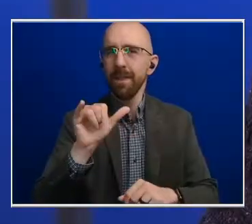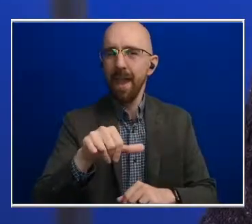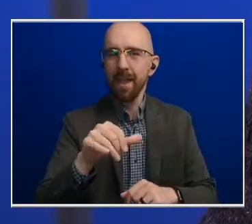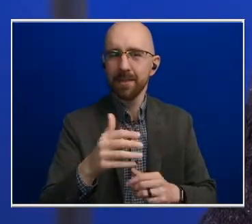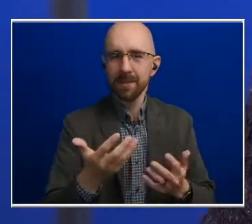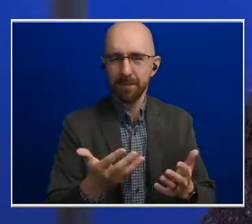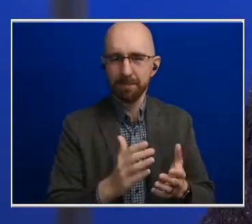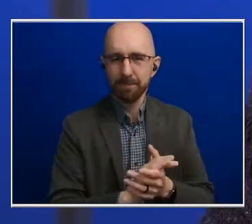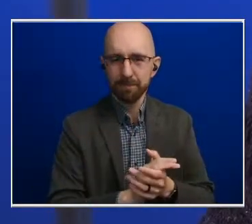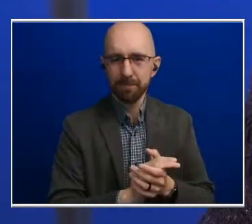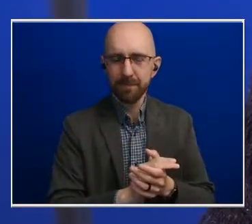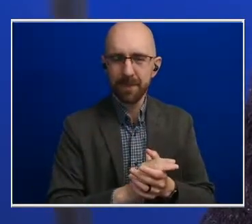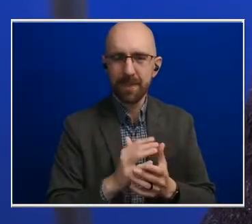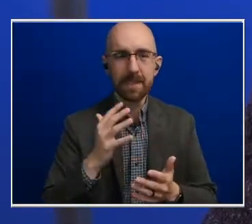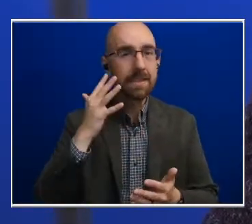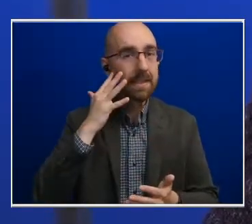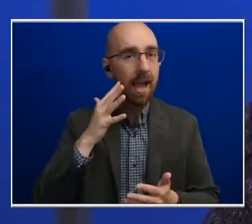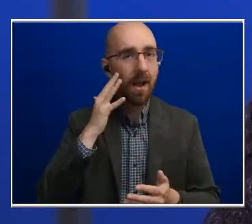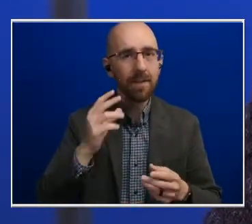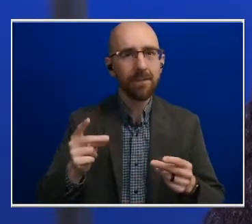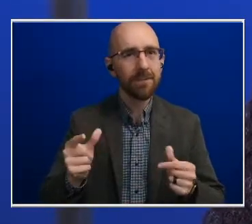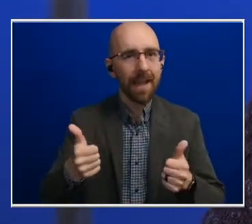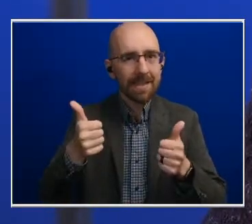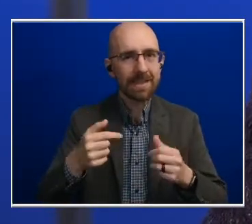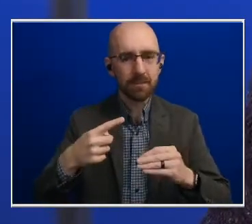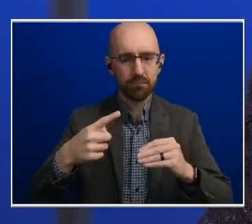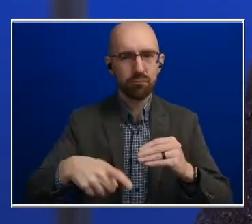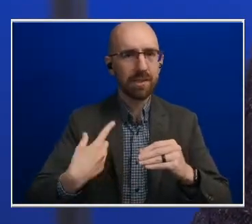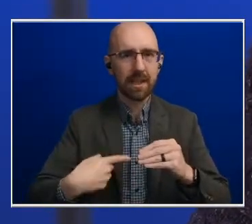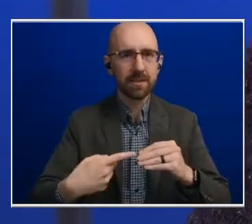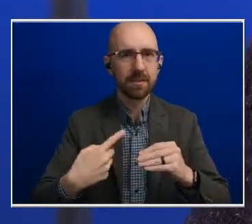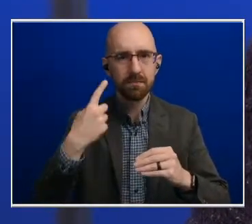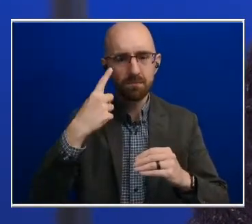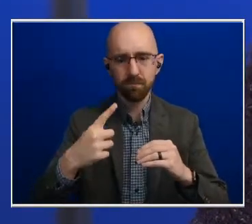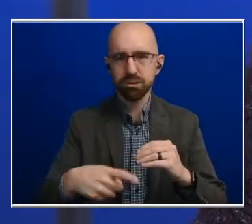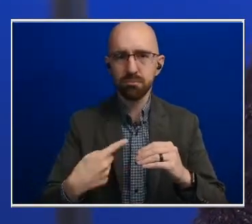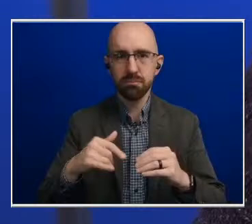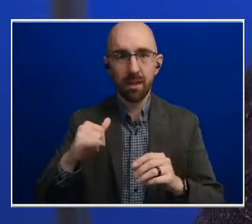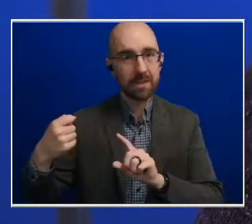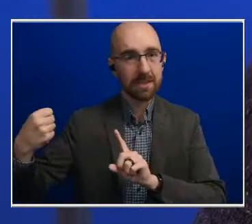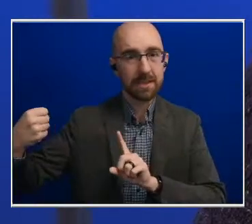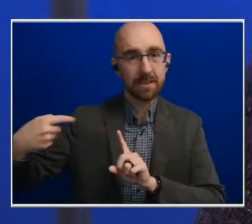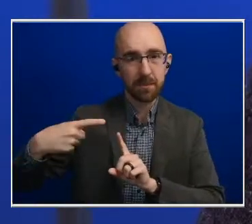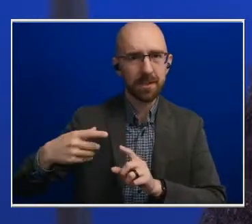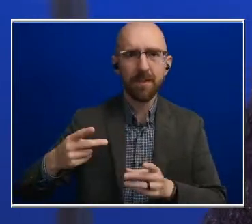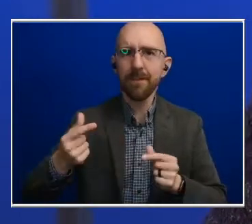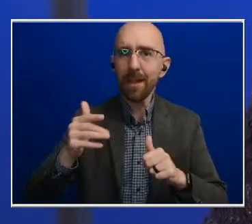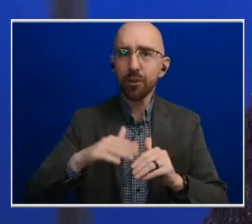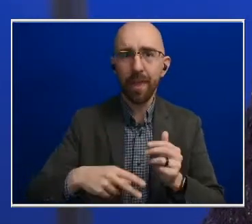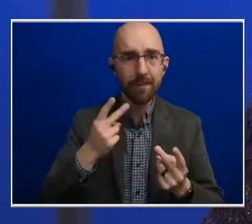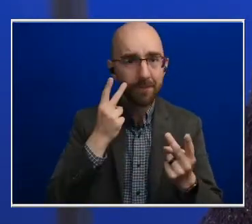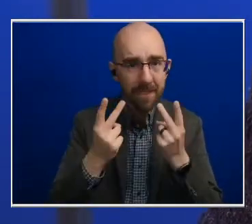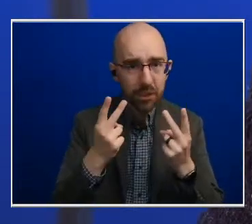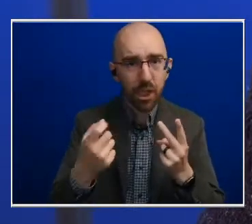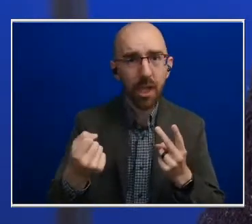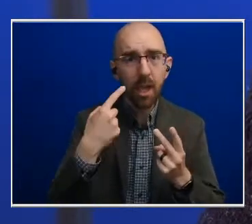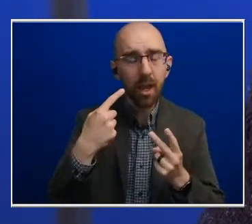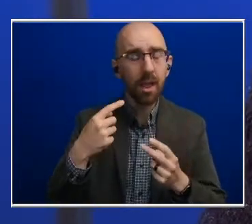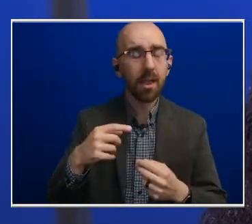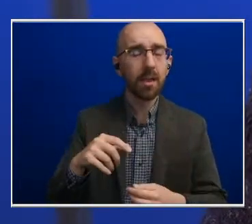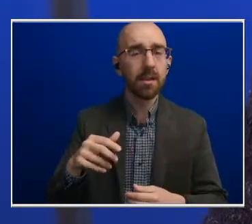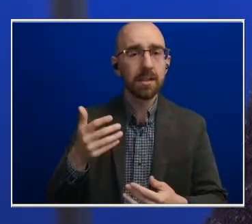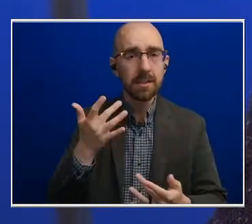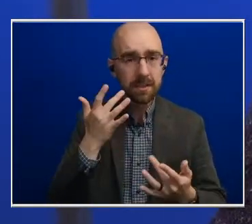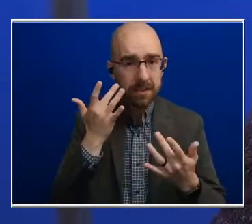sound is the fastest processed stimulus, faster than vision, faster than sight, faster than touch. Sound